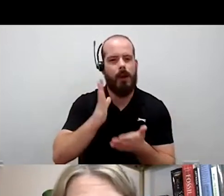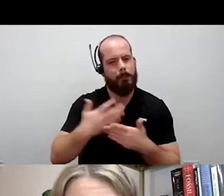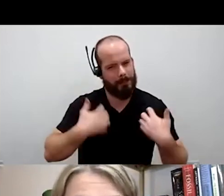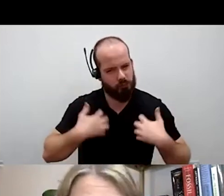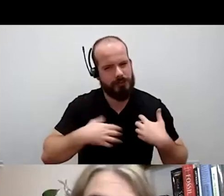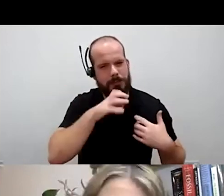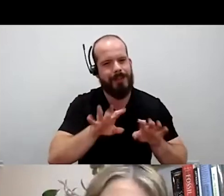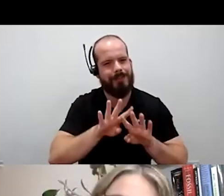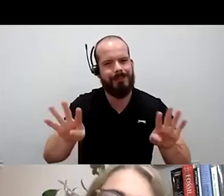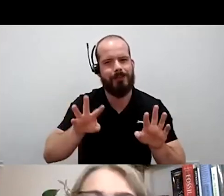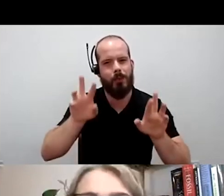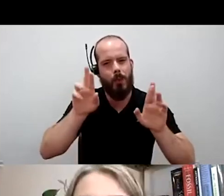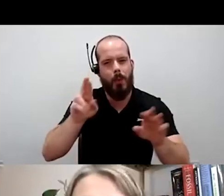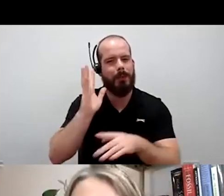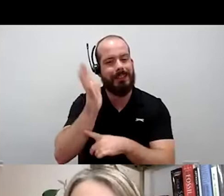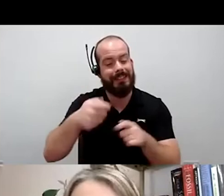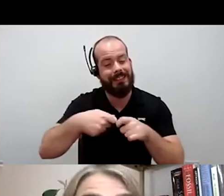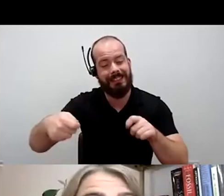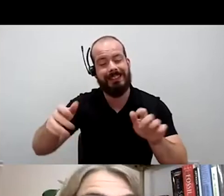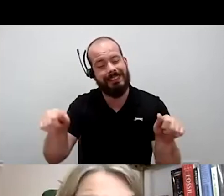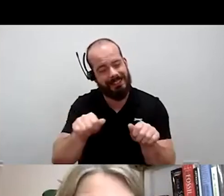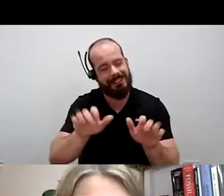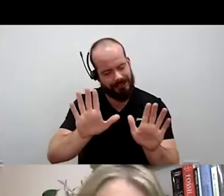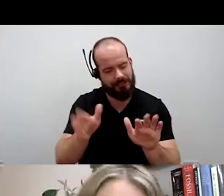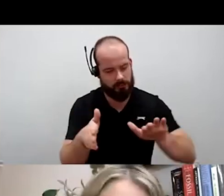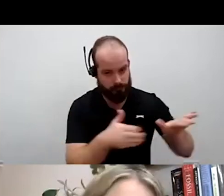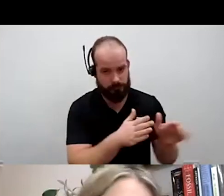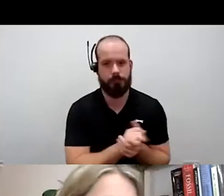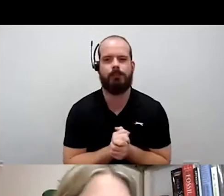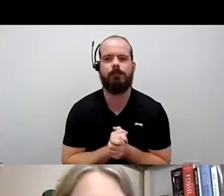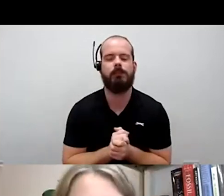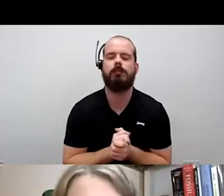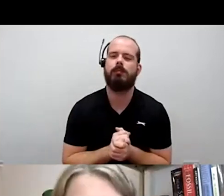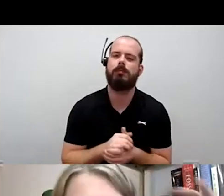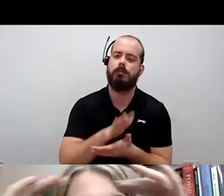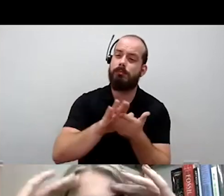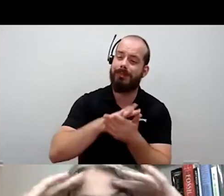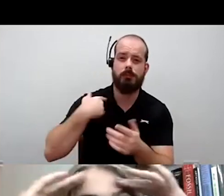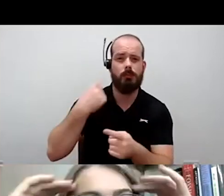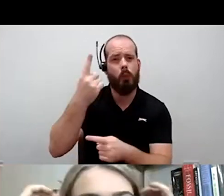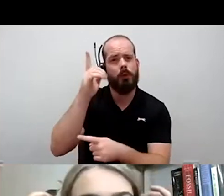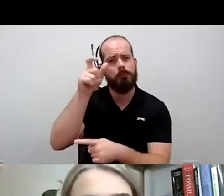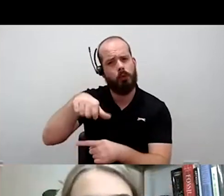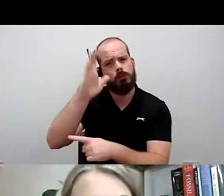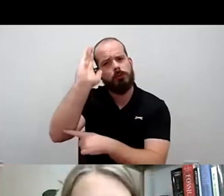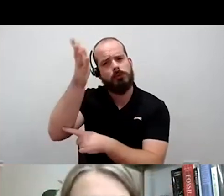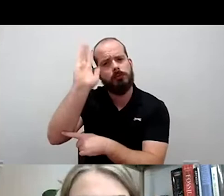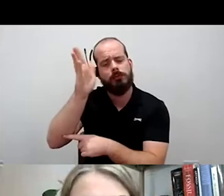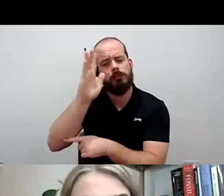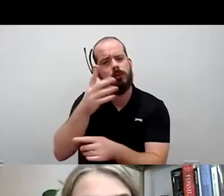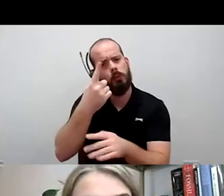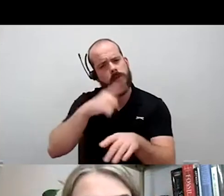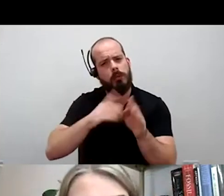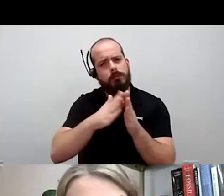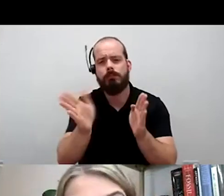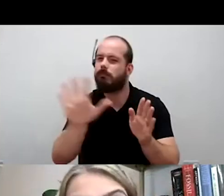won't bore us too much. So first, we're going to try and keep this quite conversational, so we don't just have lectures on the internet, and try and have some